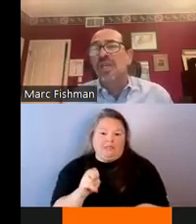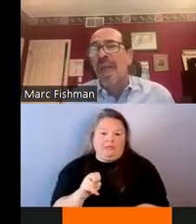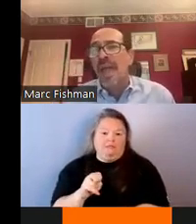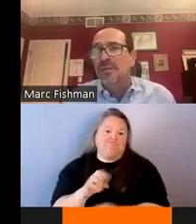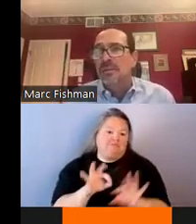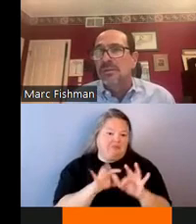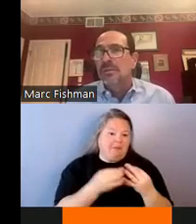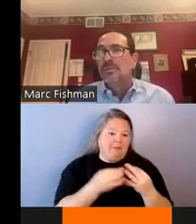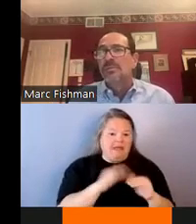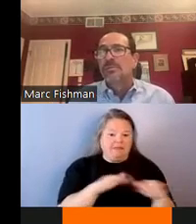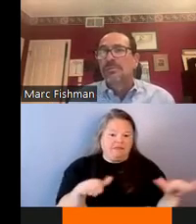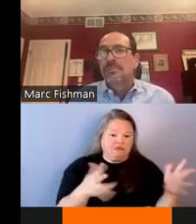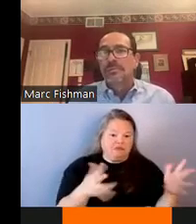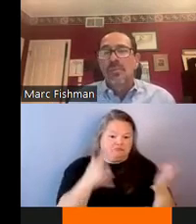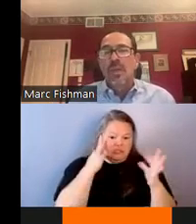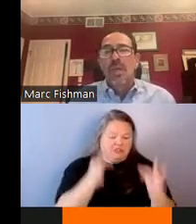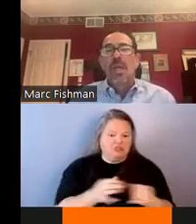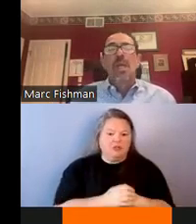want your stinking meds.